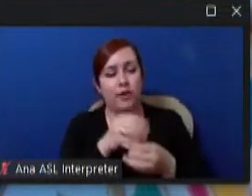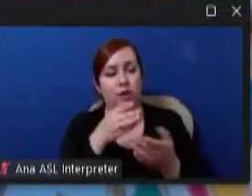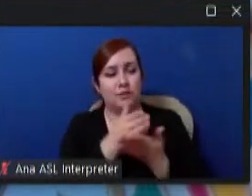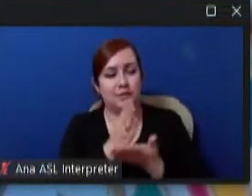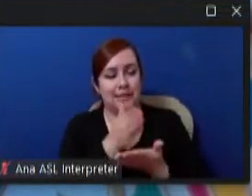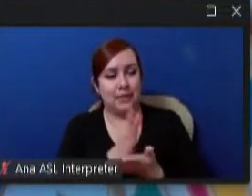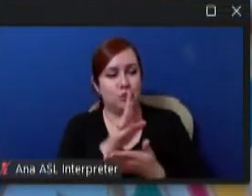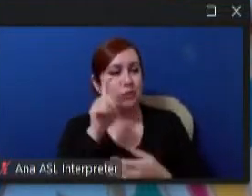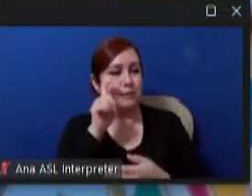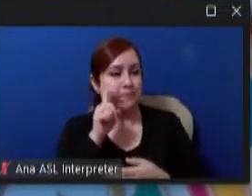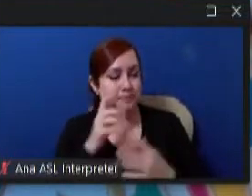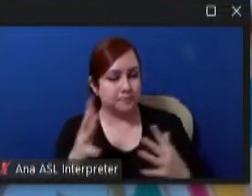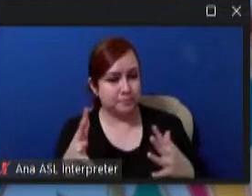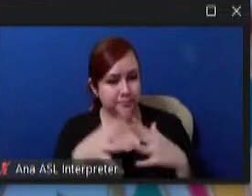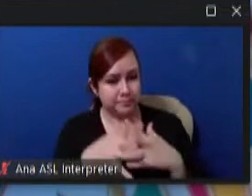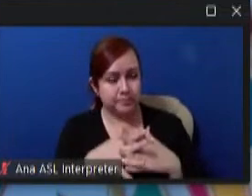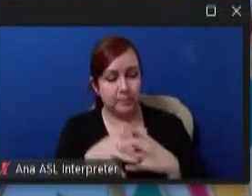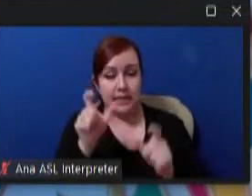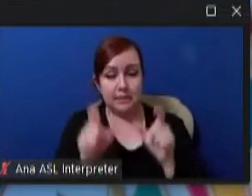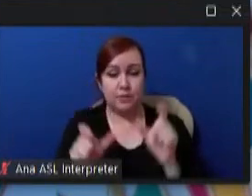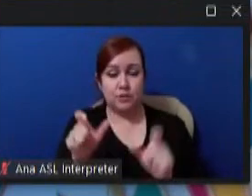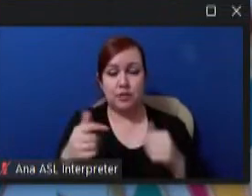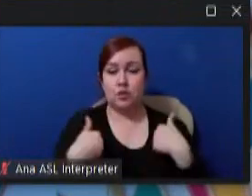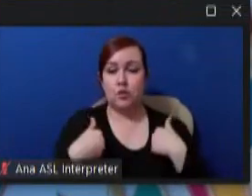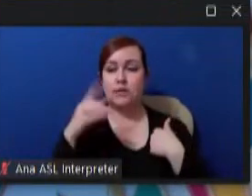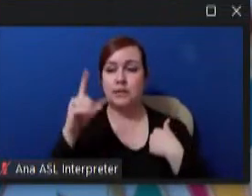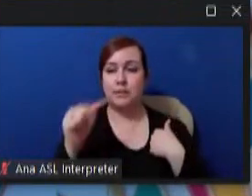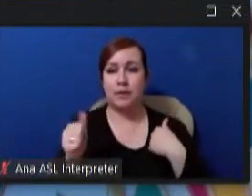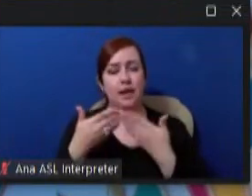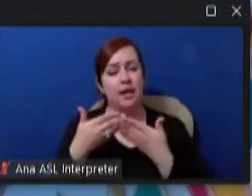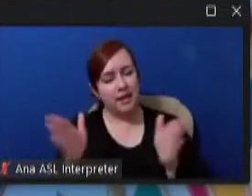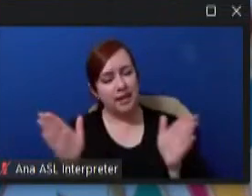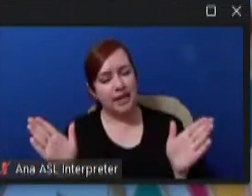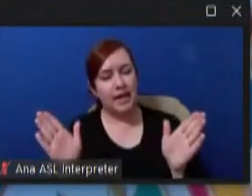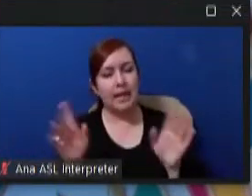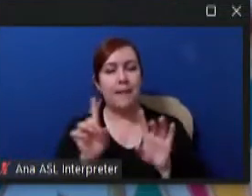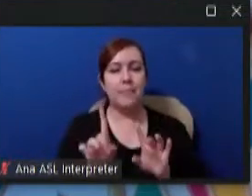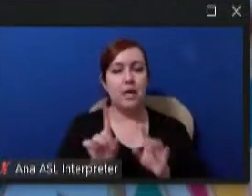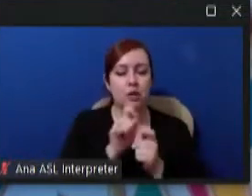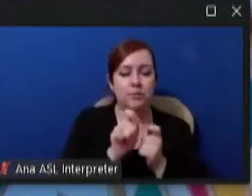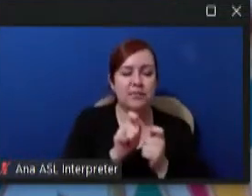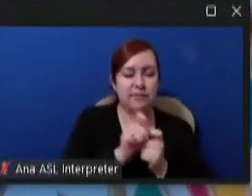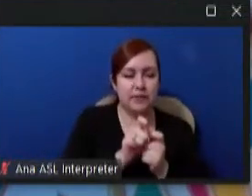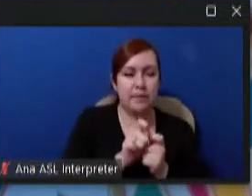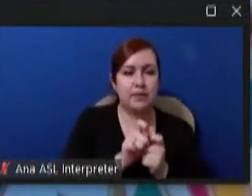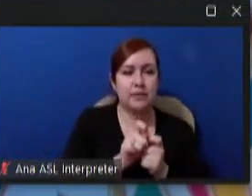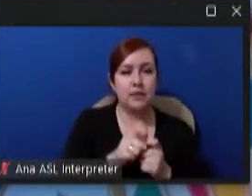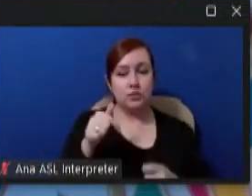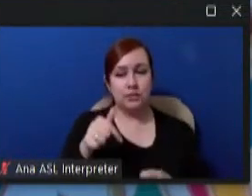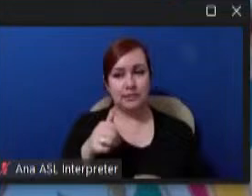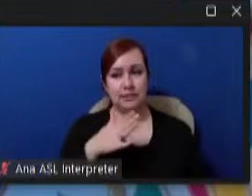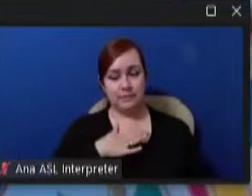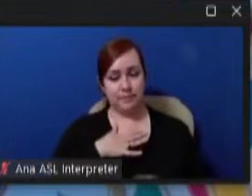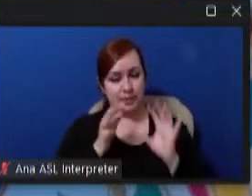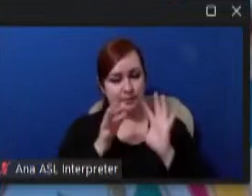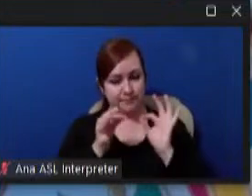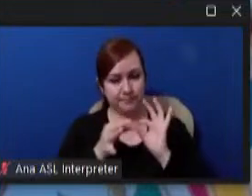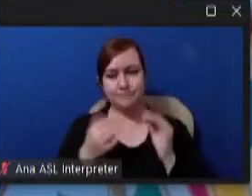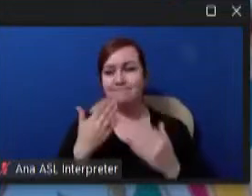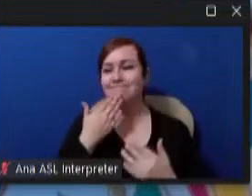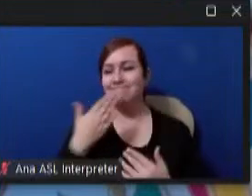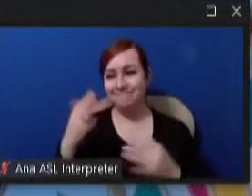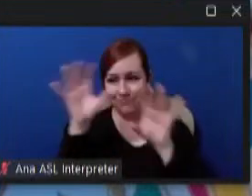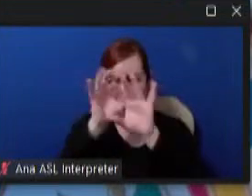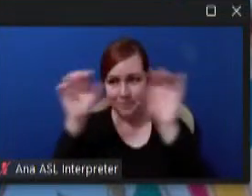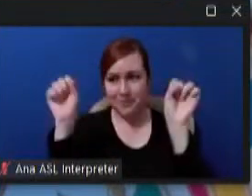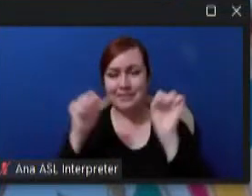particularly in the case of sexual and reproductive rights for women and girls with disabilities? So it's both